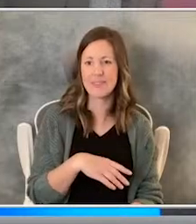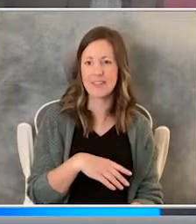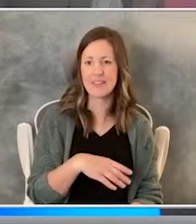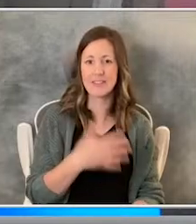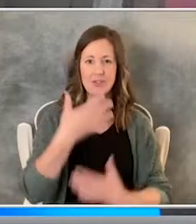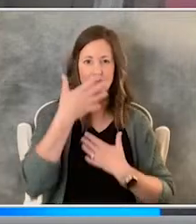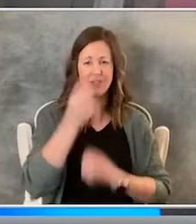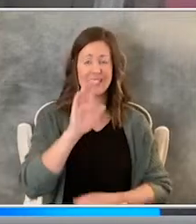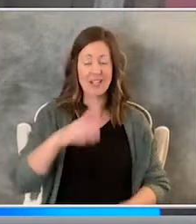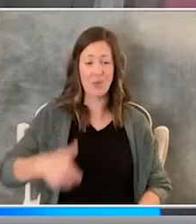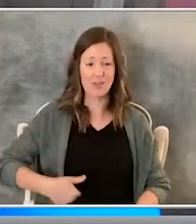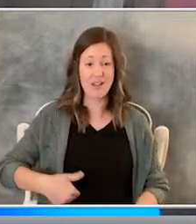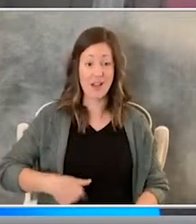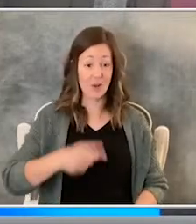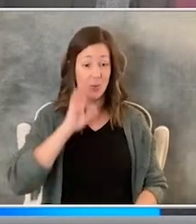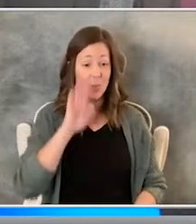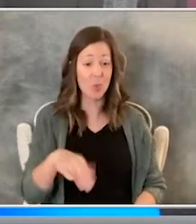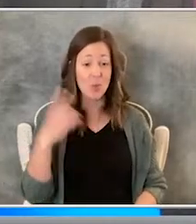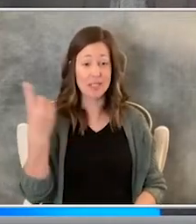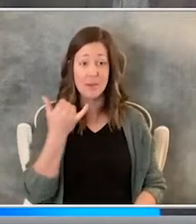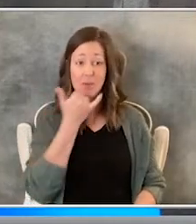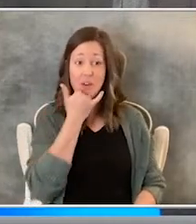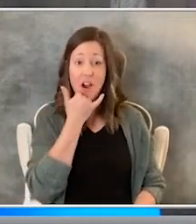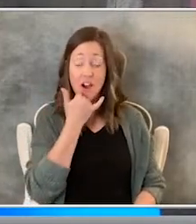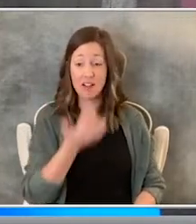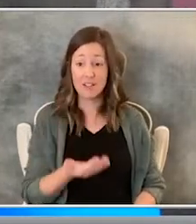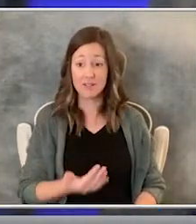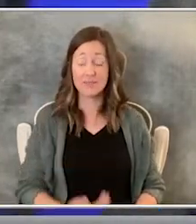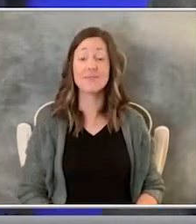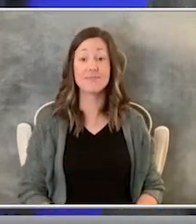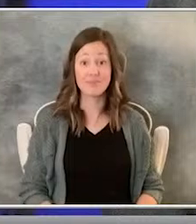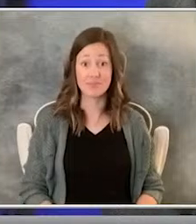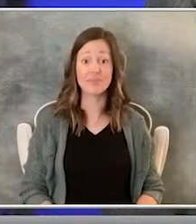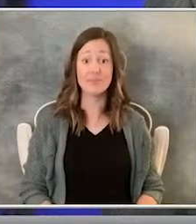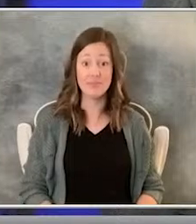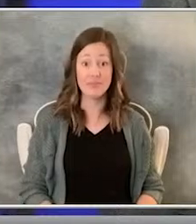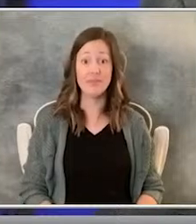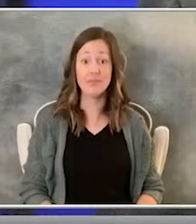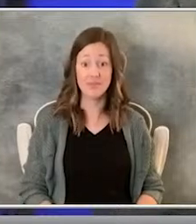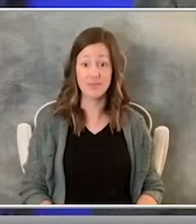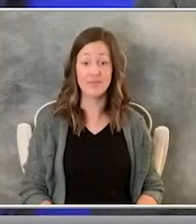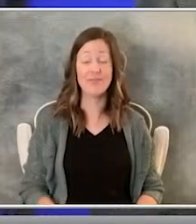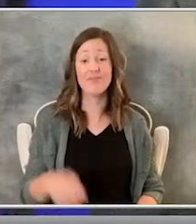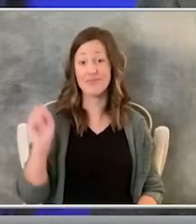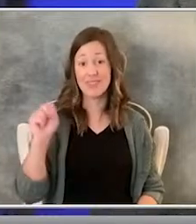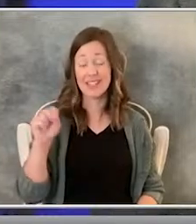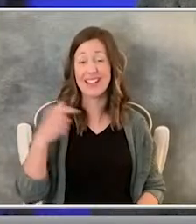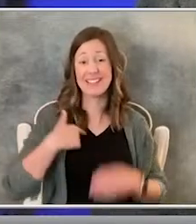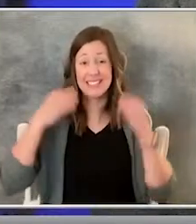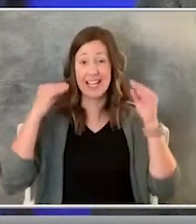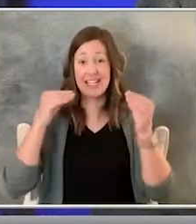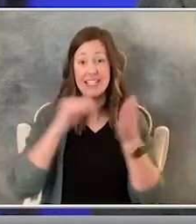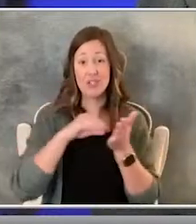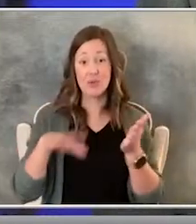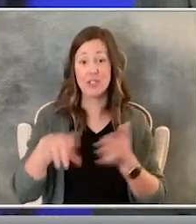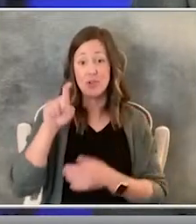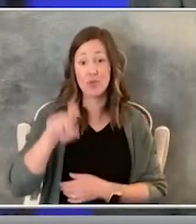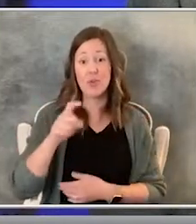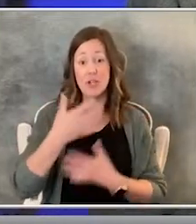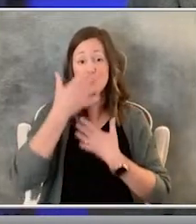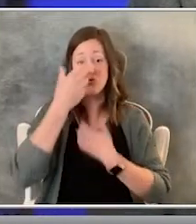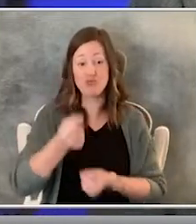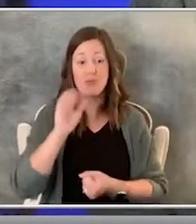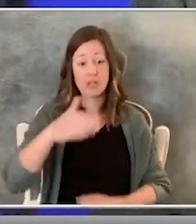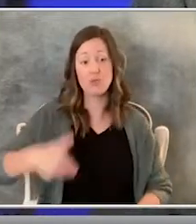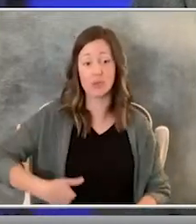doctor team. Sometimes it can be really frustrating for the patient to kind of, you know, methodically work through that whole